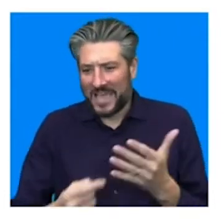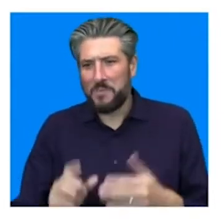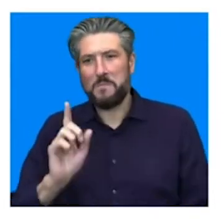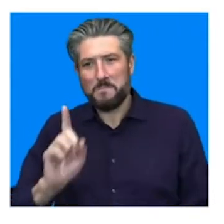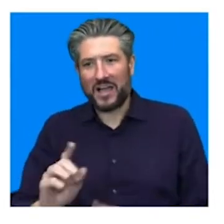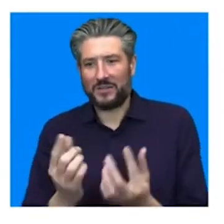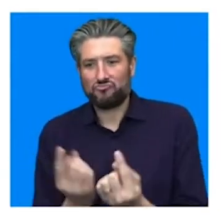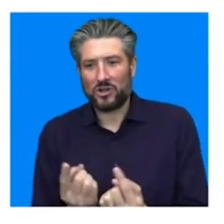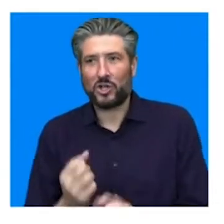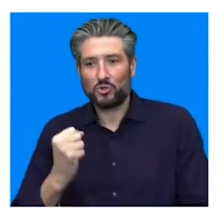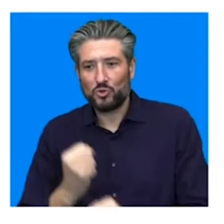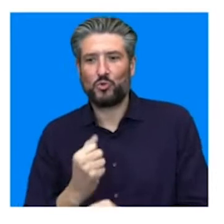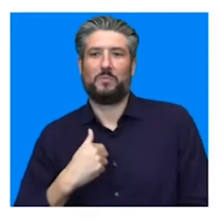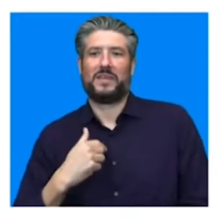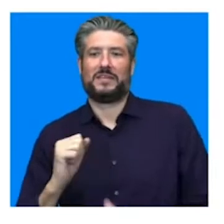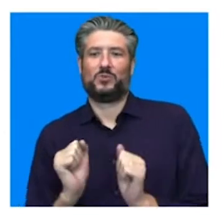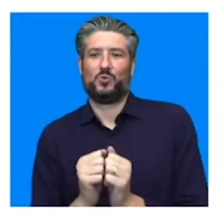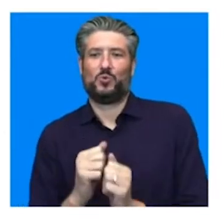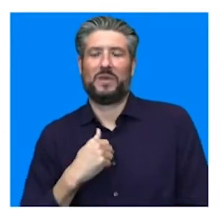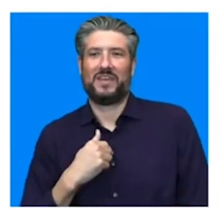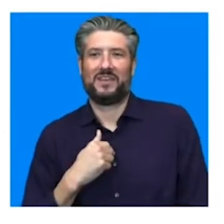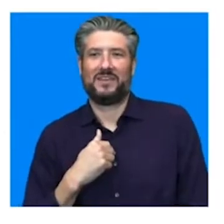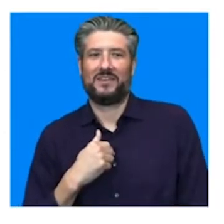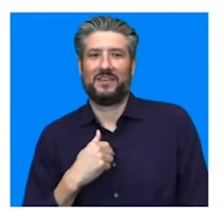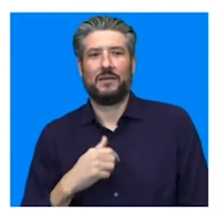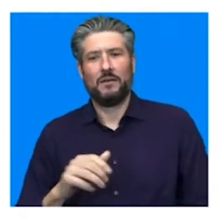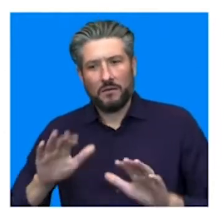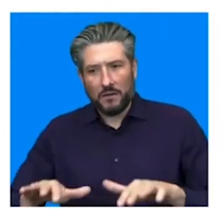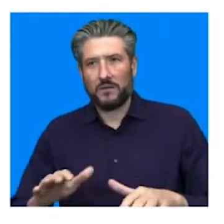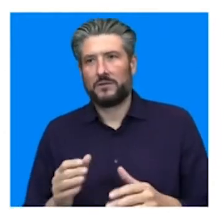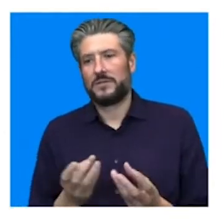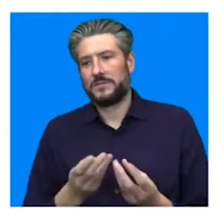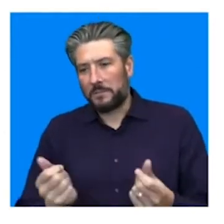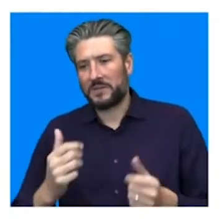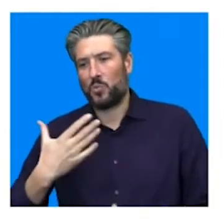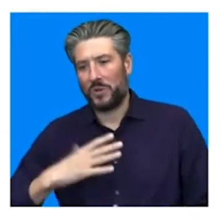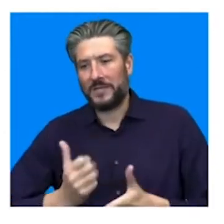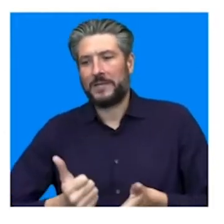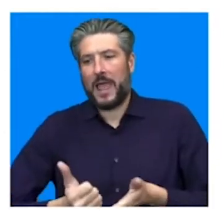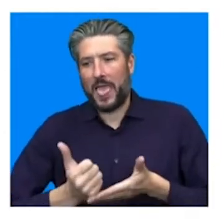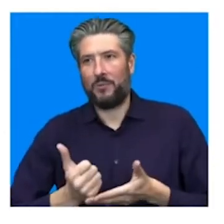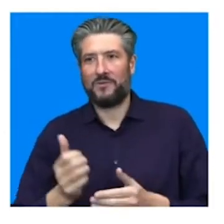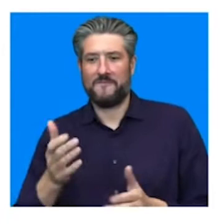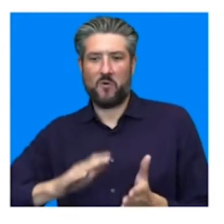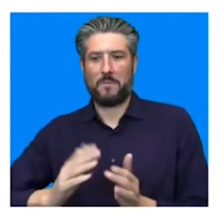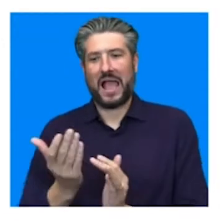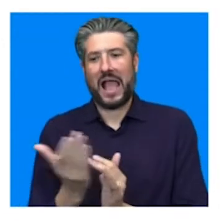And I think at some point we all have challenges that we need that little bit of help, a bit more accessibility help, don't we, really?